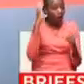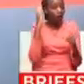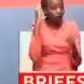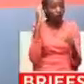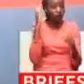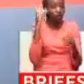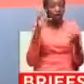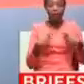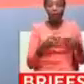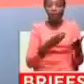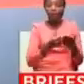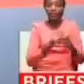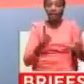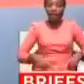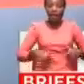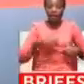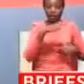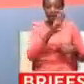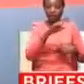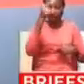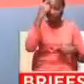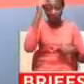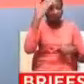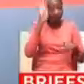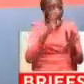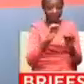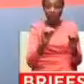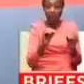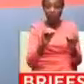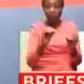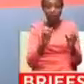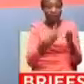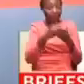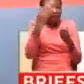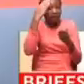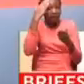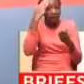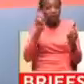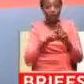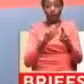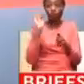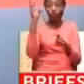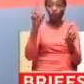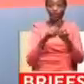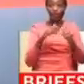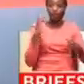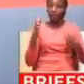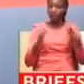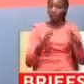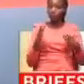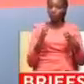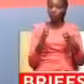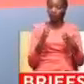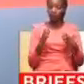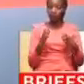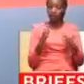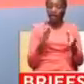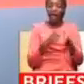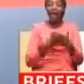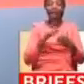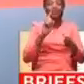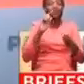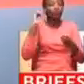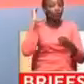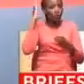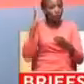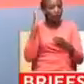through compromising their integrity. So your soul is your mind, your will, and your emotions. So whenever you compromise your